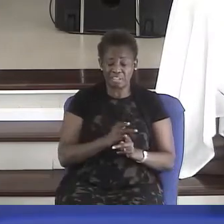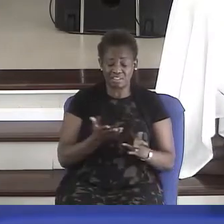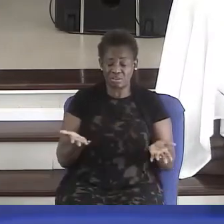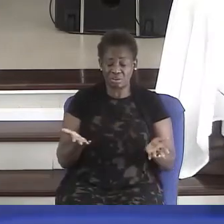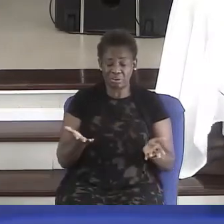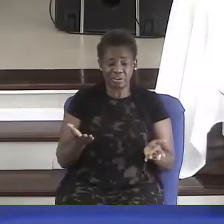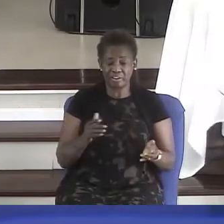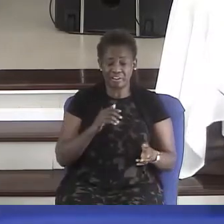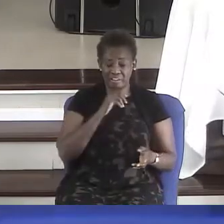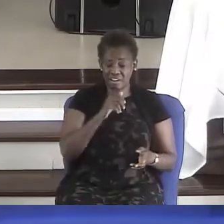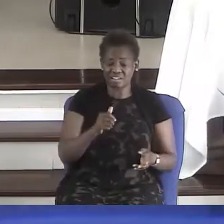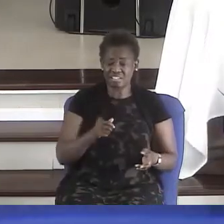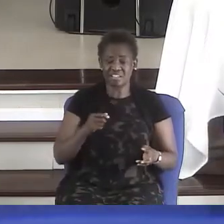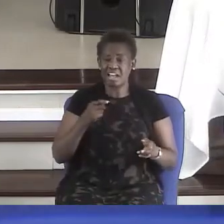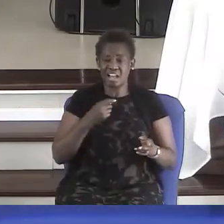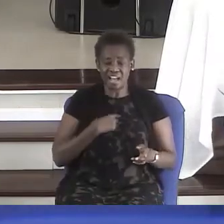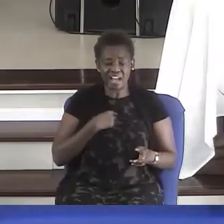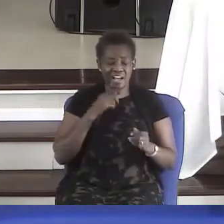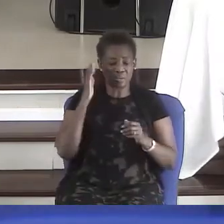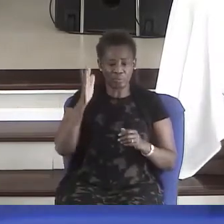I'm going to hold on.